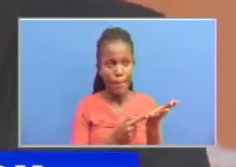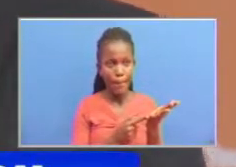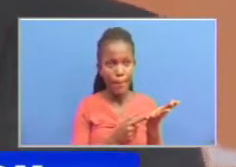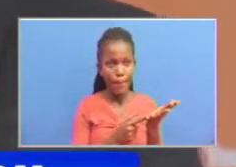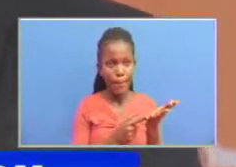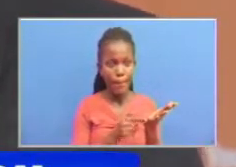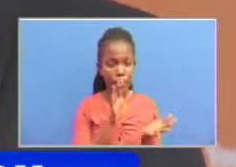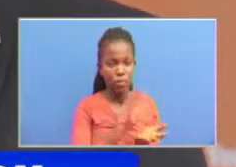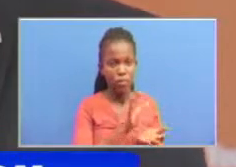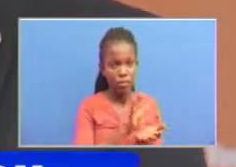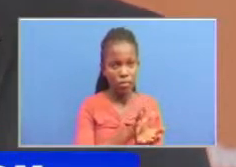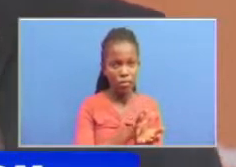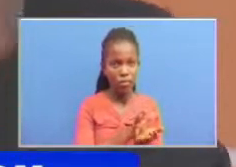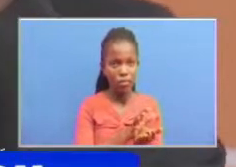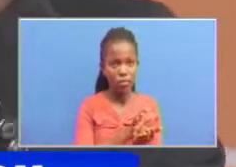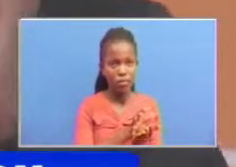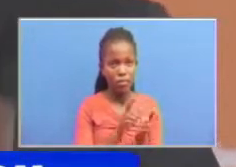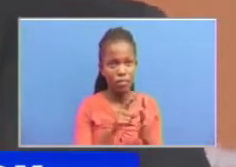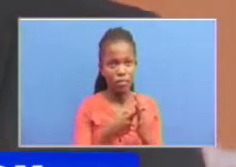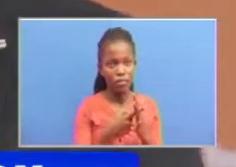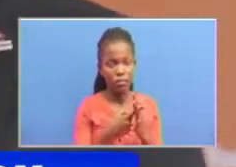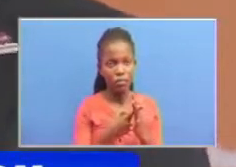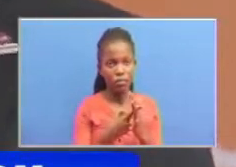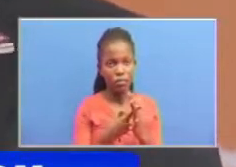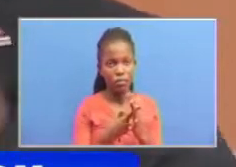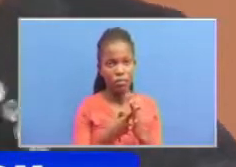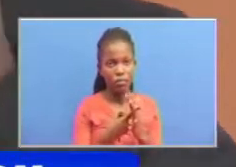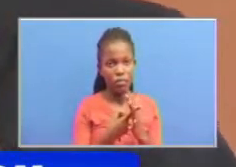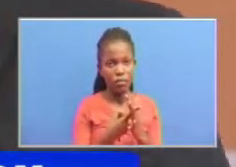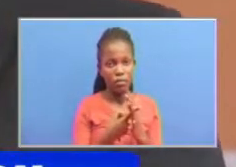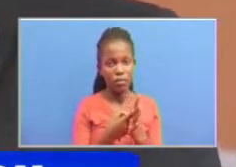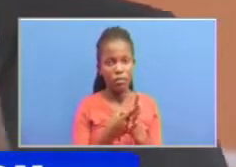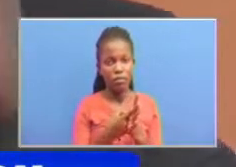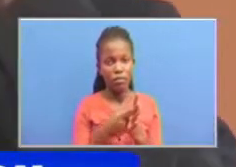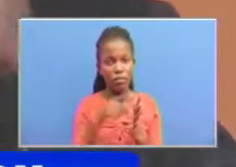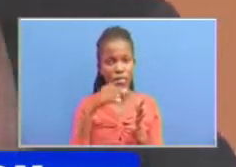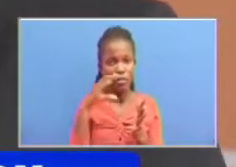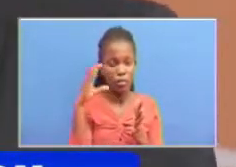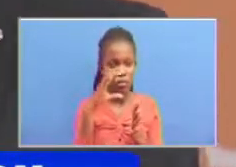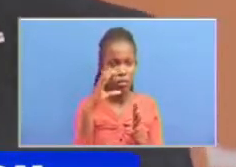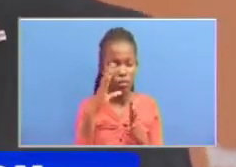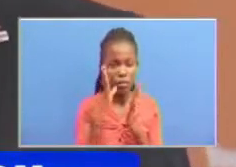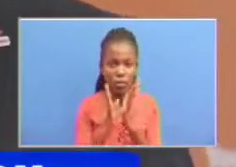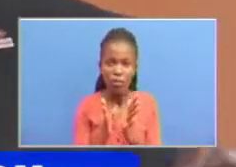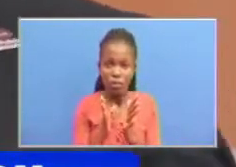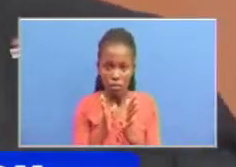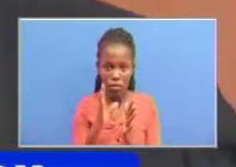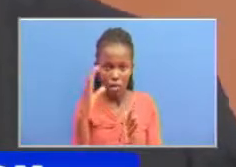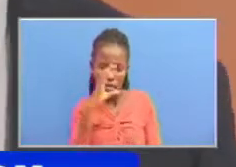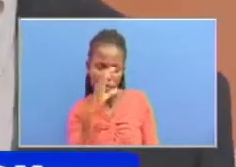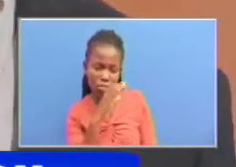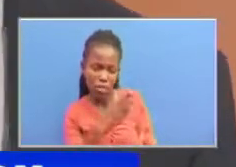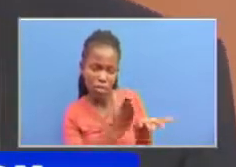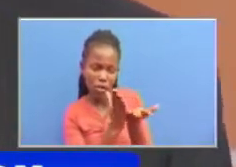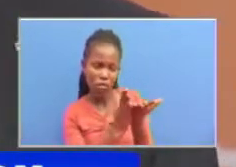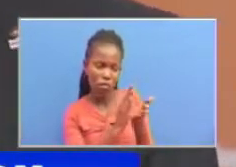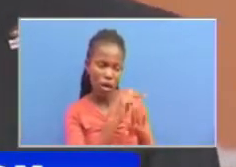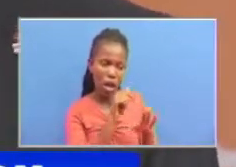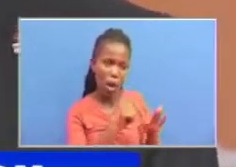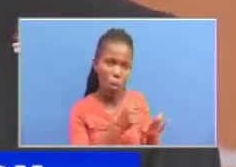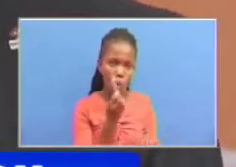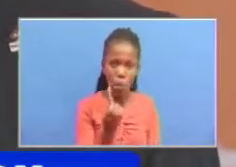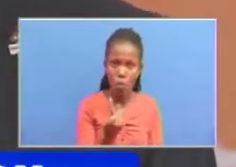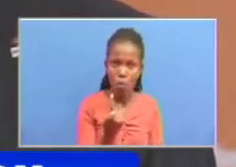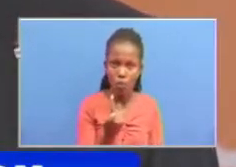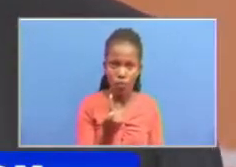company processes. And it started with a single dream of serving our clients under 1 hour. From the point of initiation